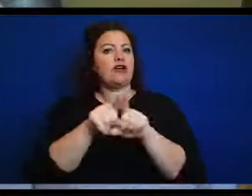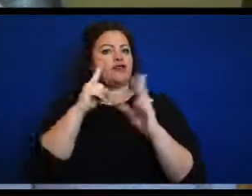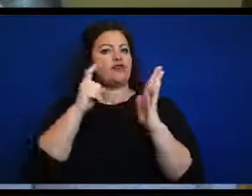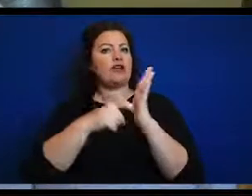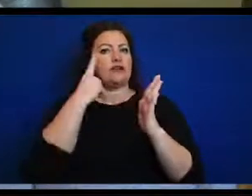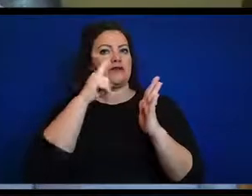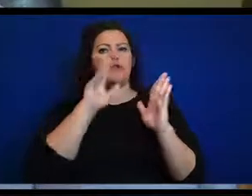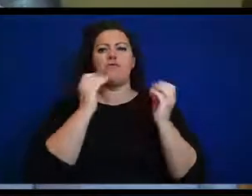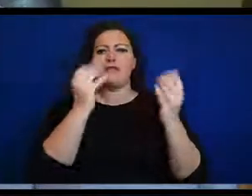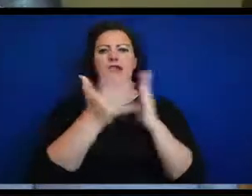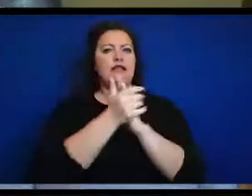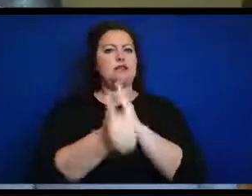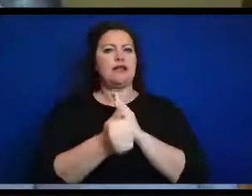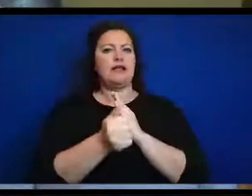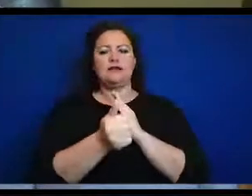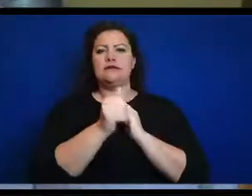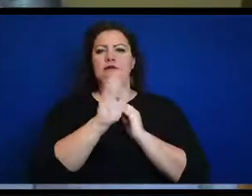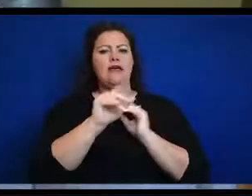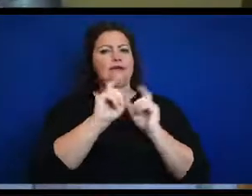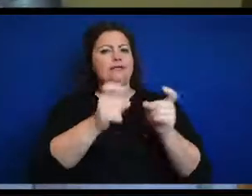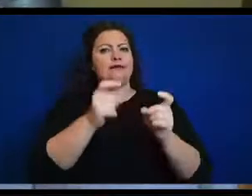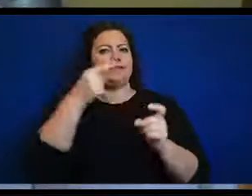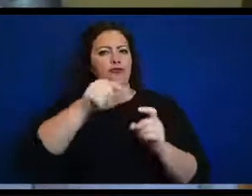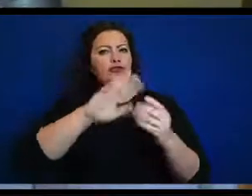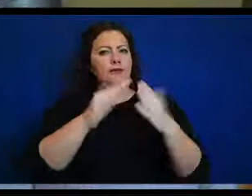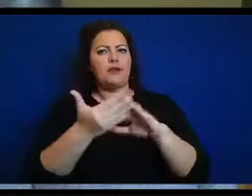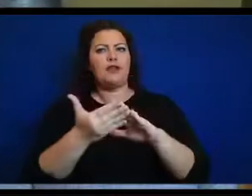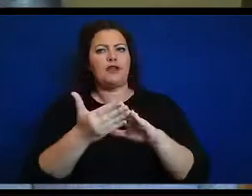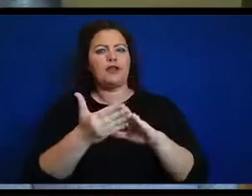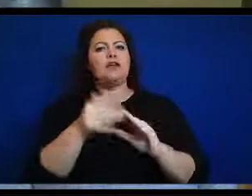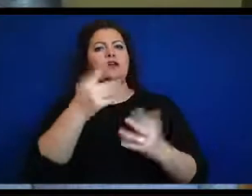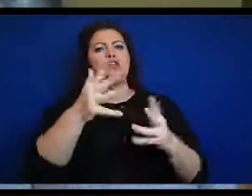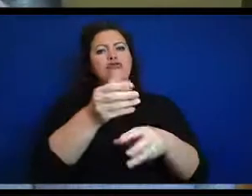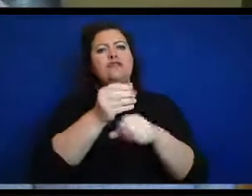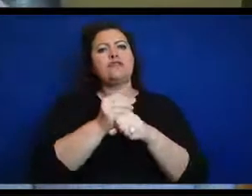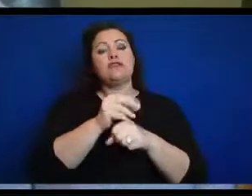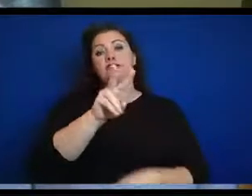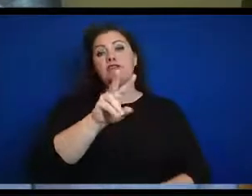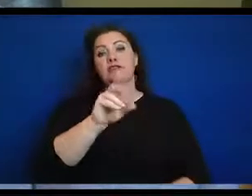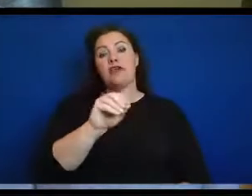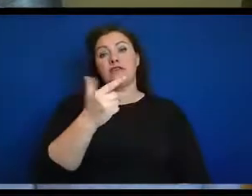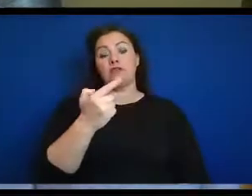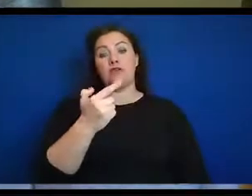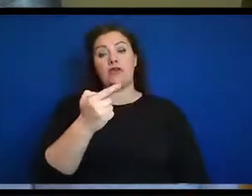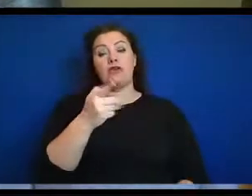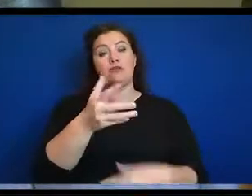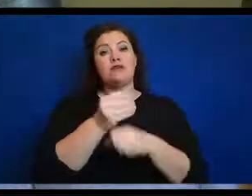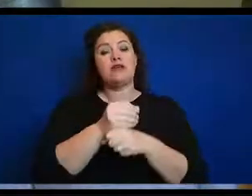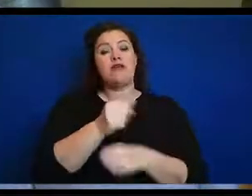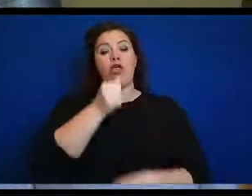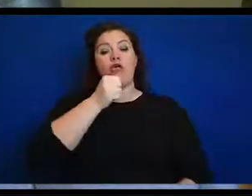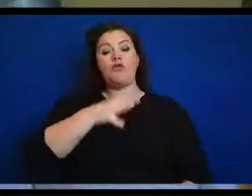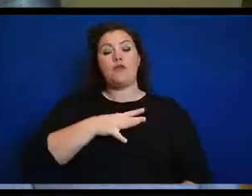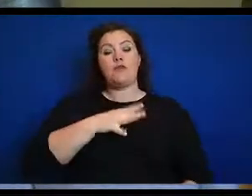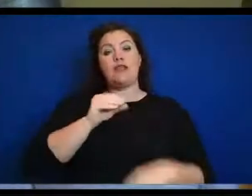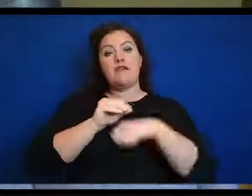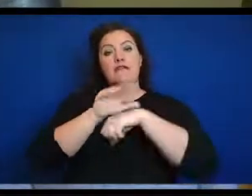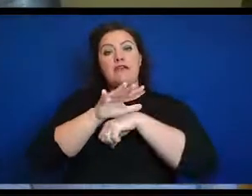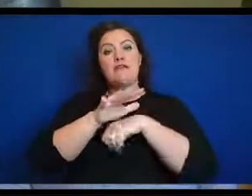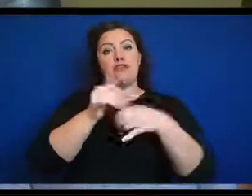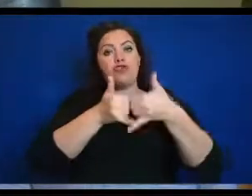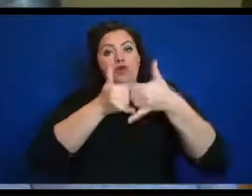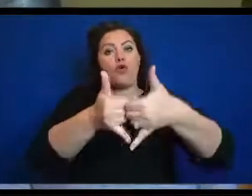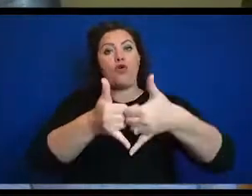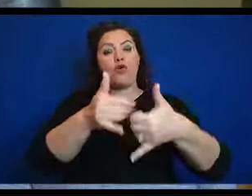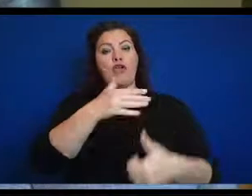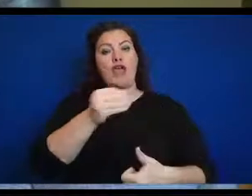talents and gifts she brings to the community. She received in 2021 the Women of Influence Award and the